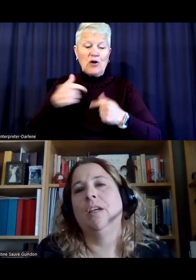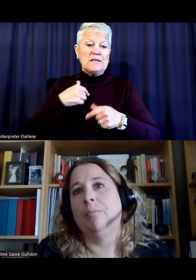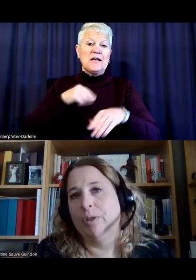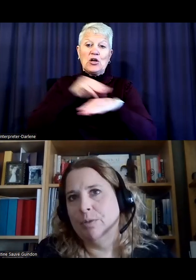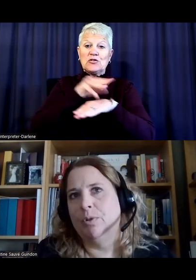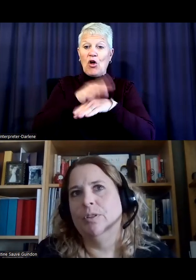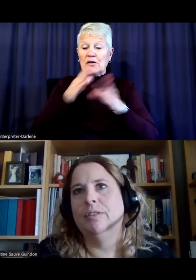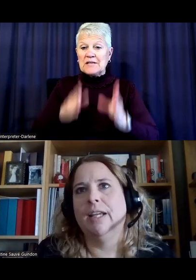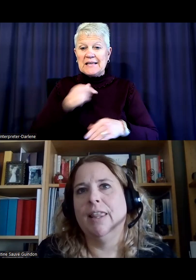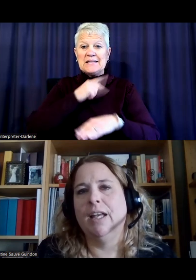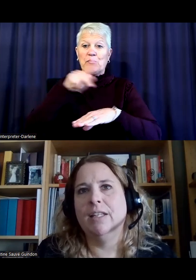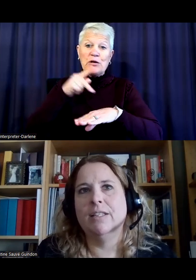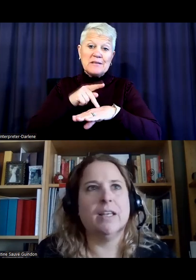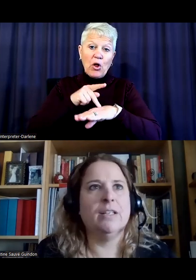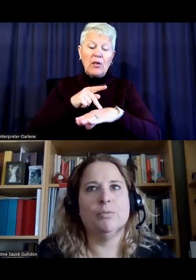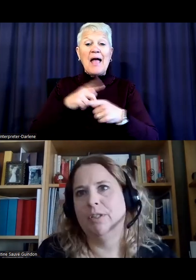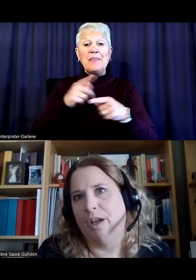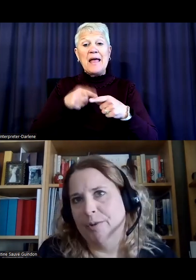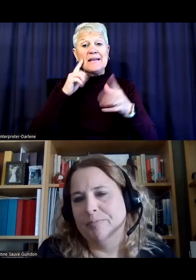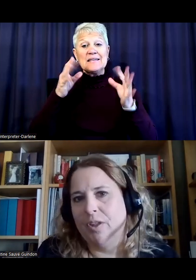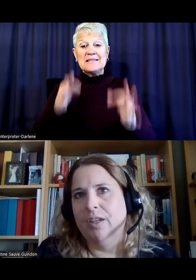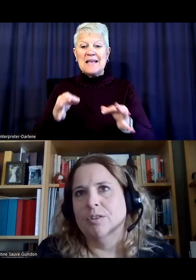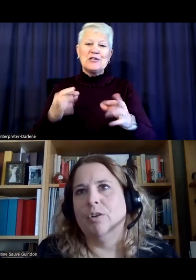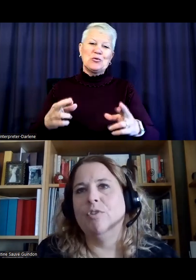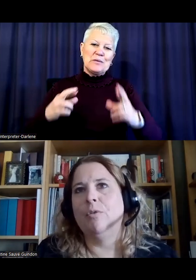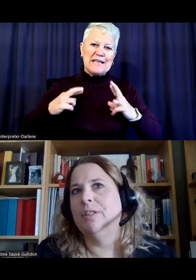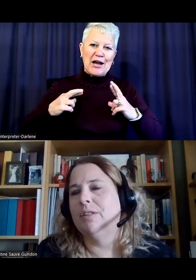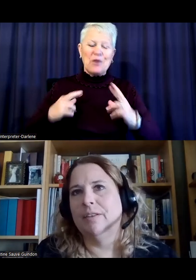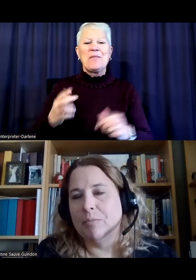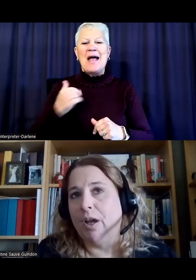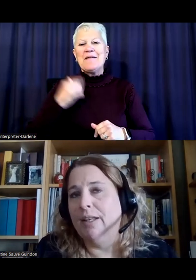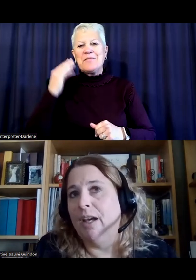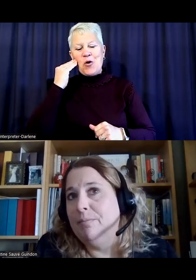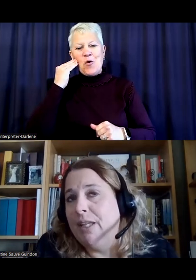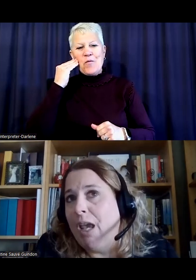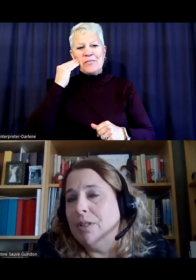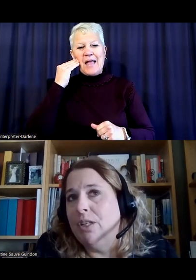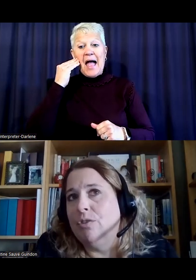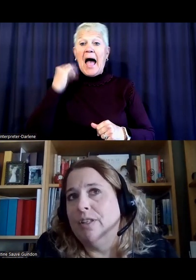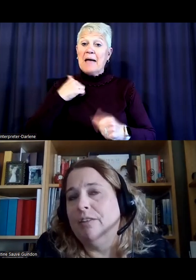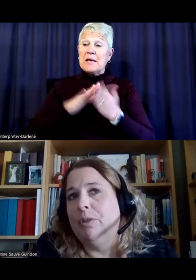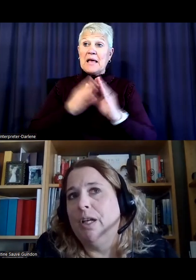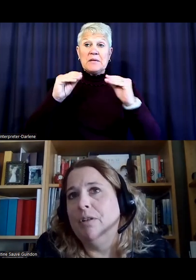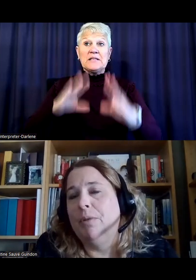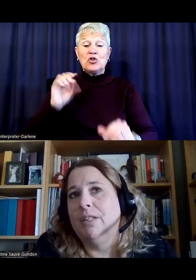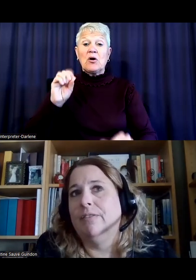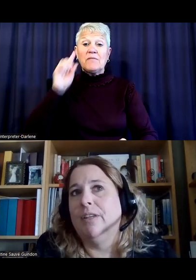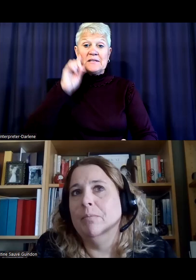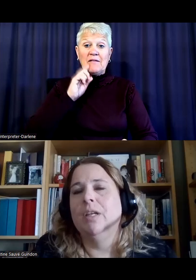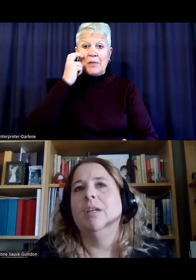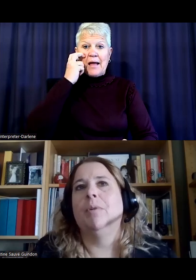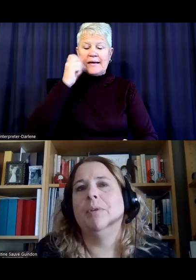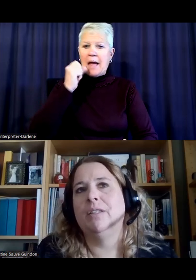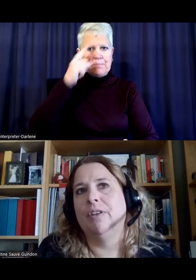was a principal, and then he decided to retire. So I've known this, I became a teacher of the deafblind, not because of